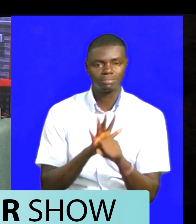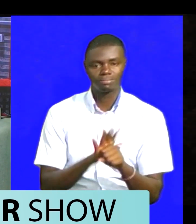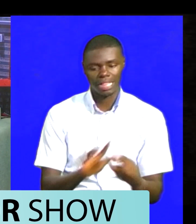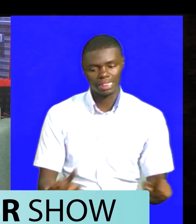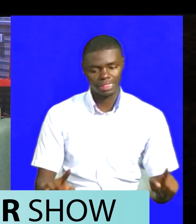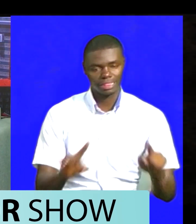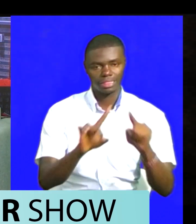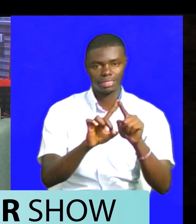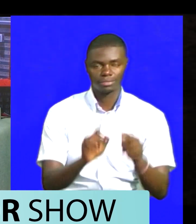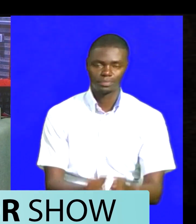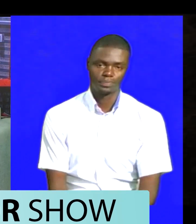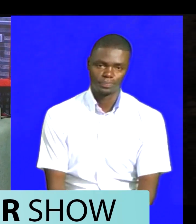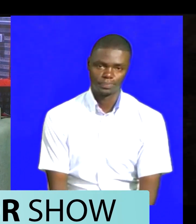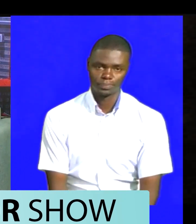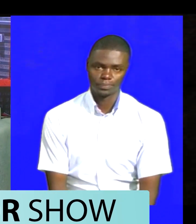say.